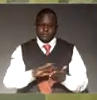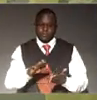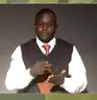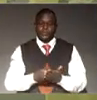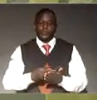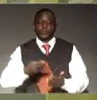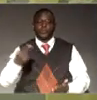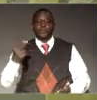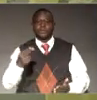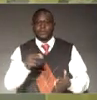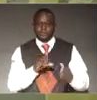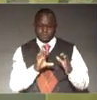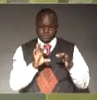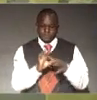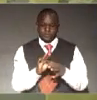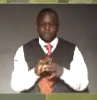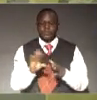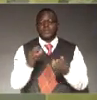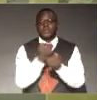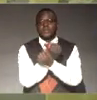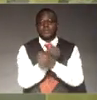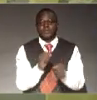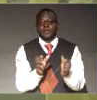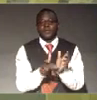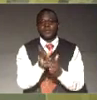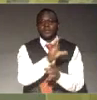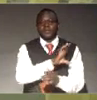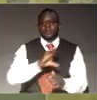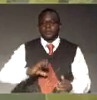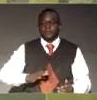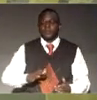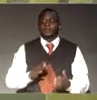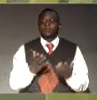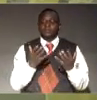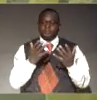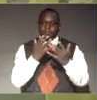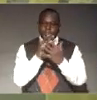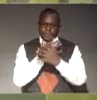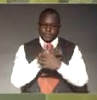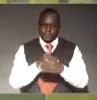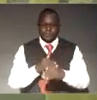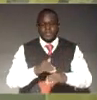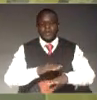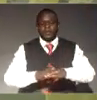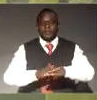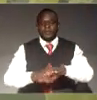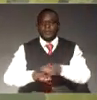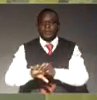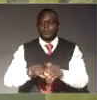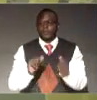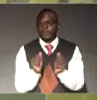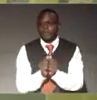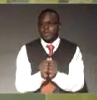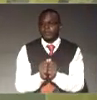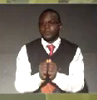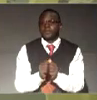brings Christians in contact with their Savior, Jesus Christ. Believers emulate Jesus Christ by washing the feet of 12 disciples. And